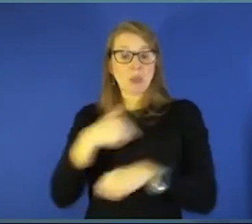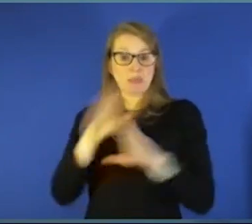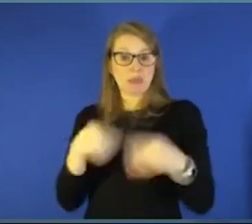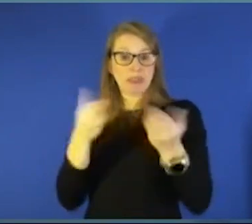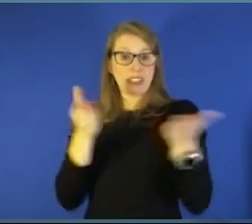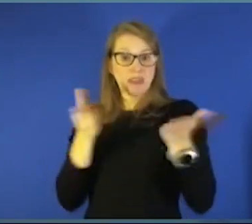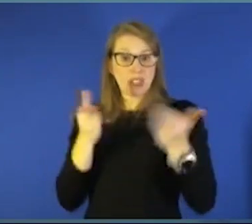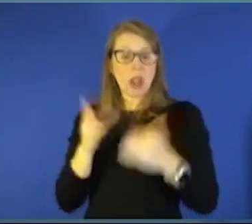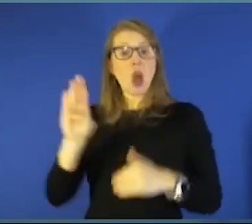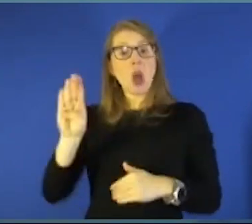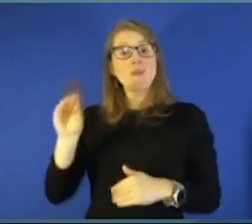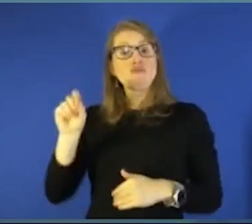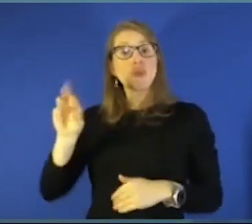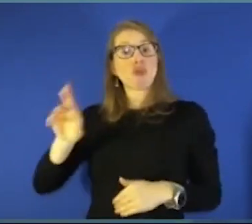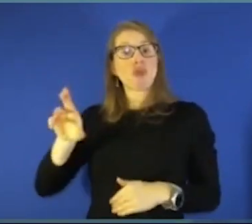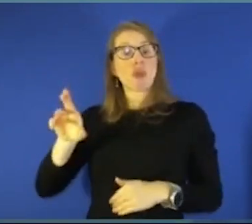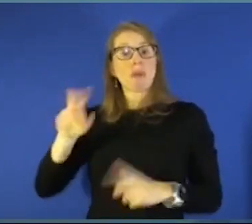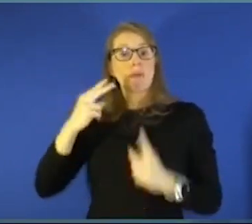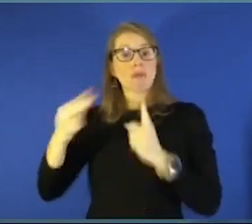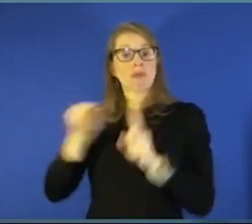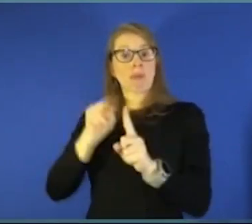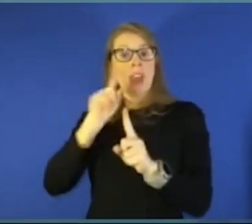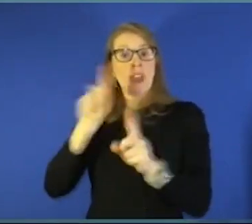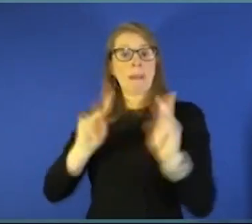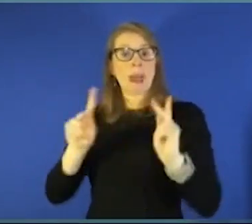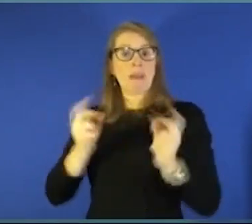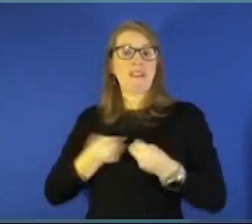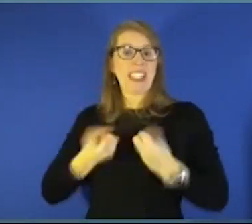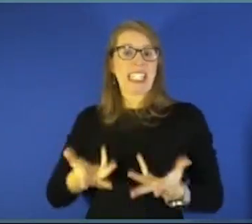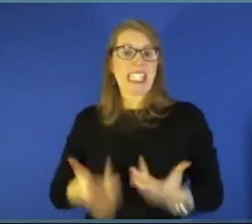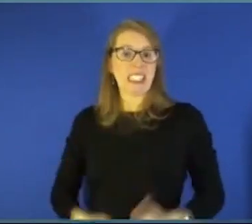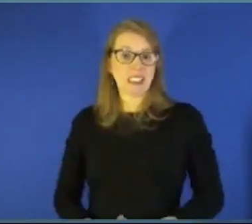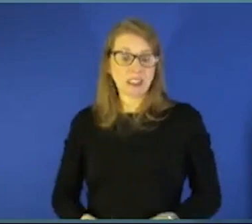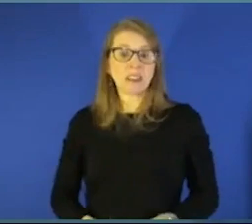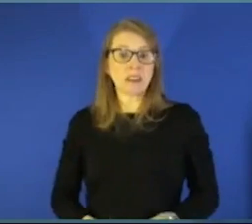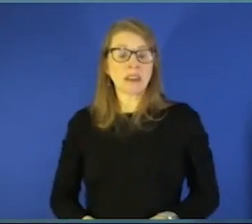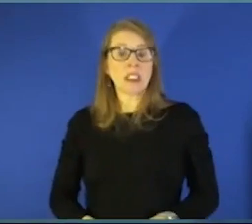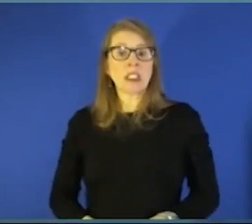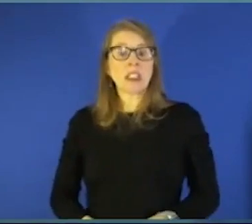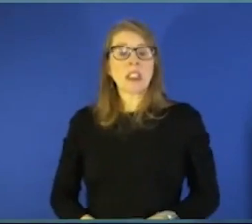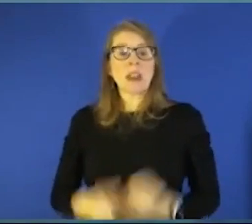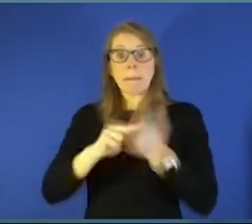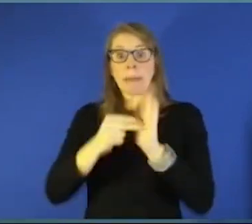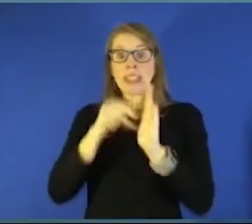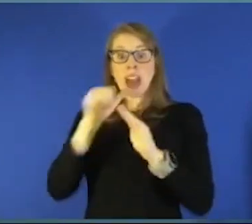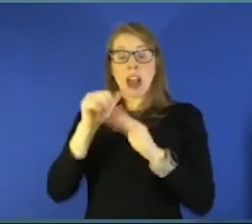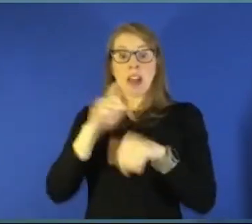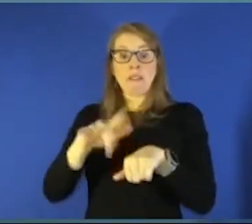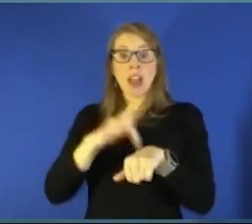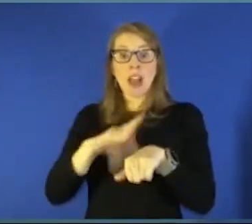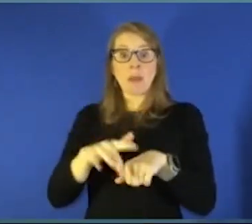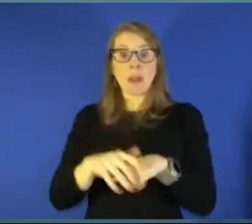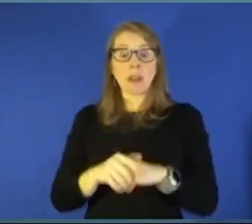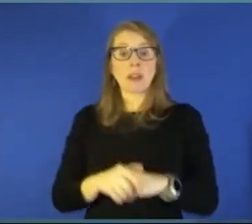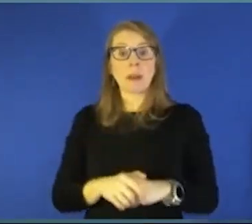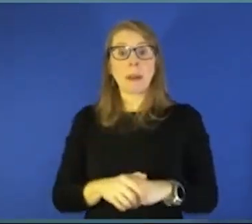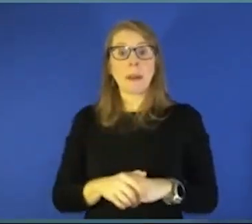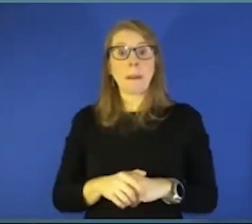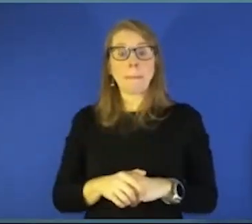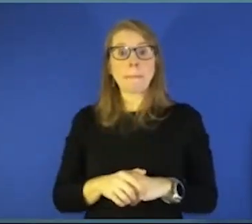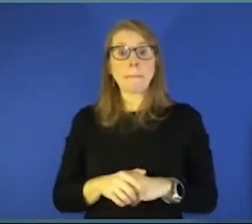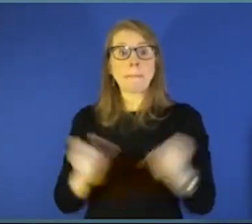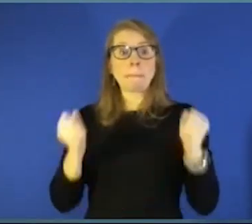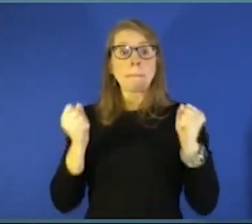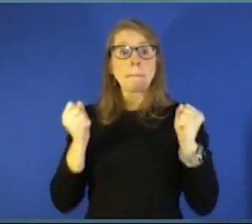From a booster perspective, I think people are just fatigued, and it's not that it's not been available. We've had some mass vaccination